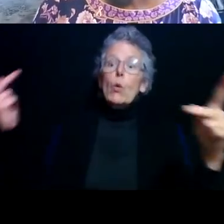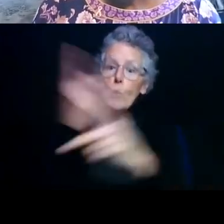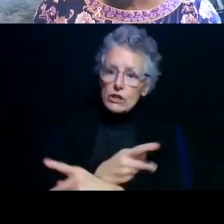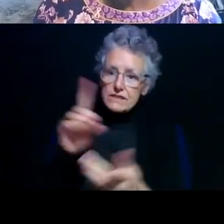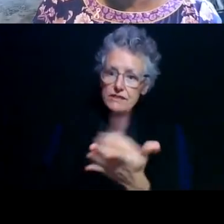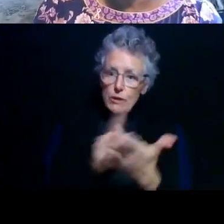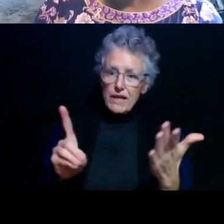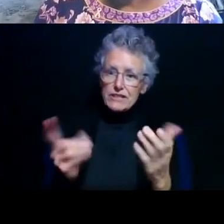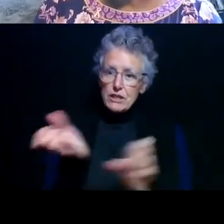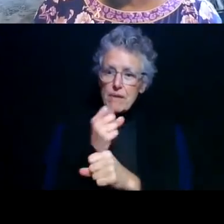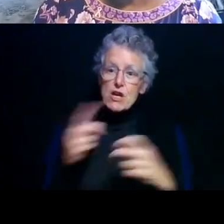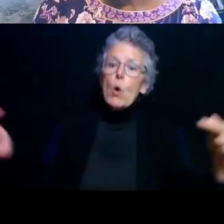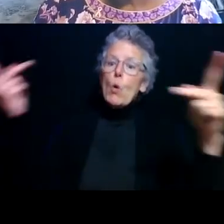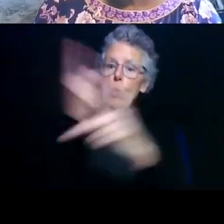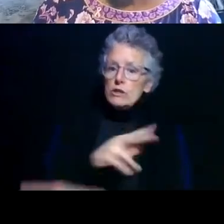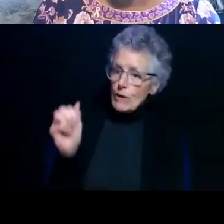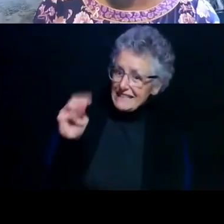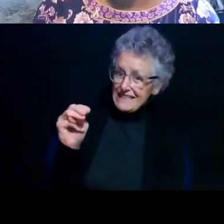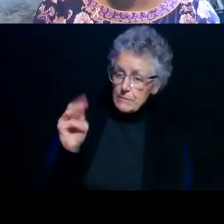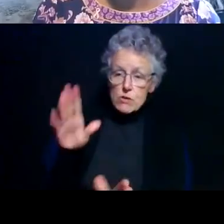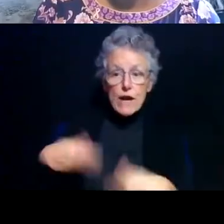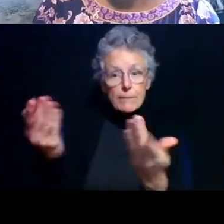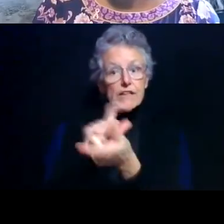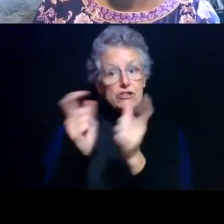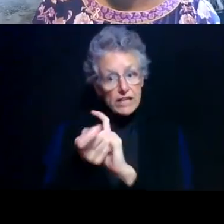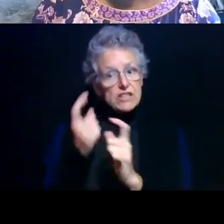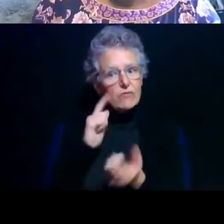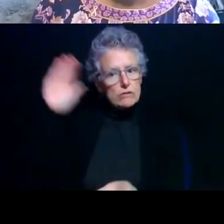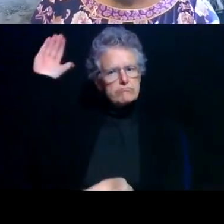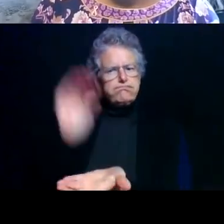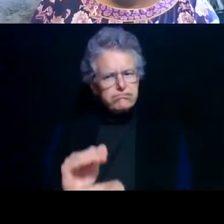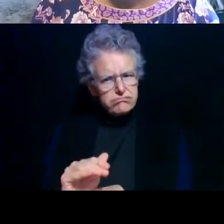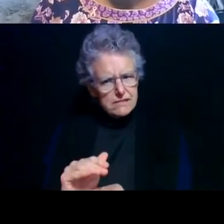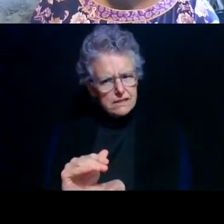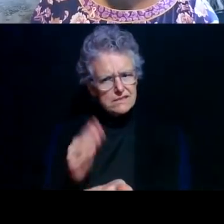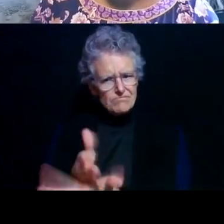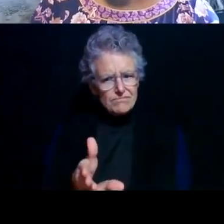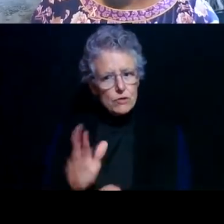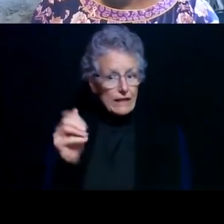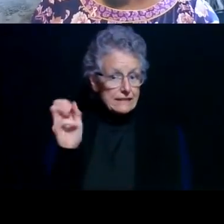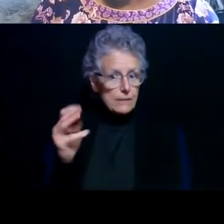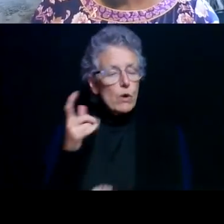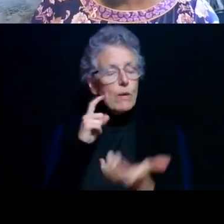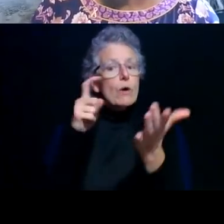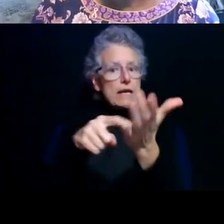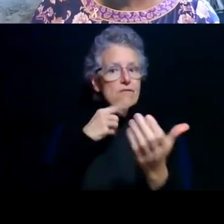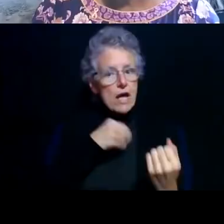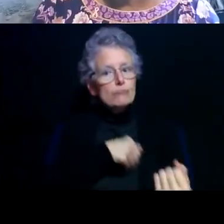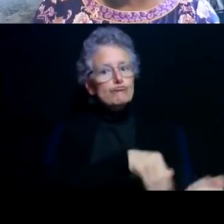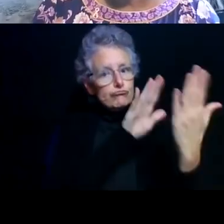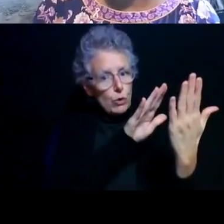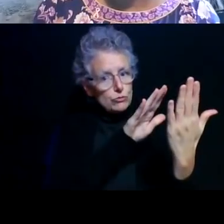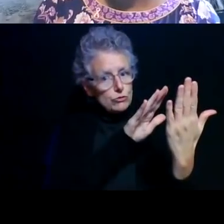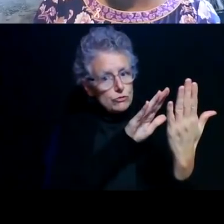the changes that may be necessary in Michigan medicine. We want to identify an approach that achieves